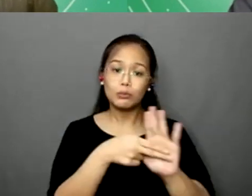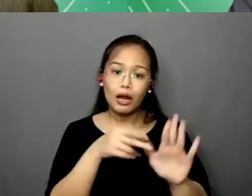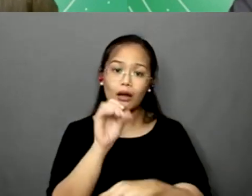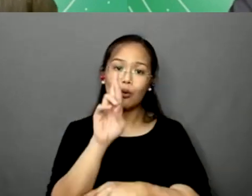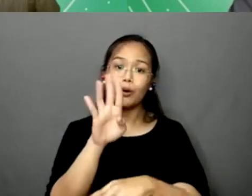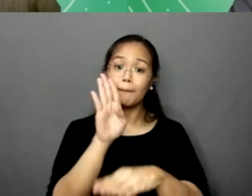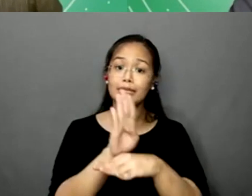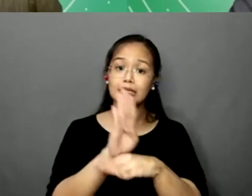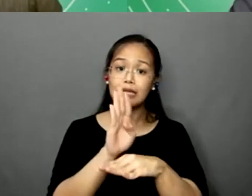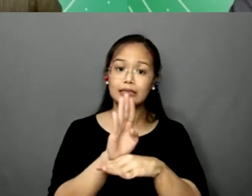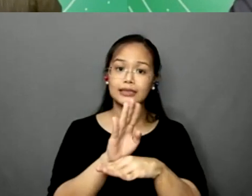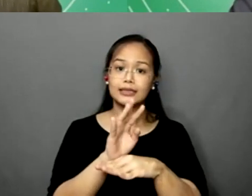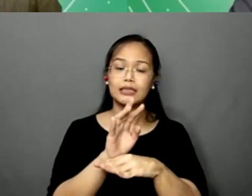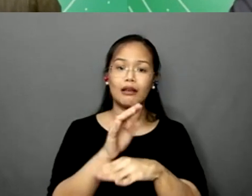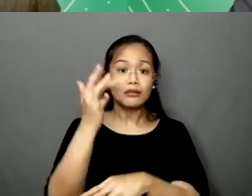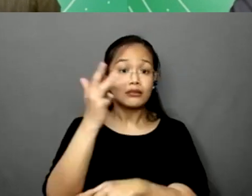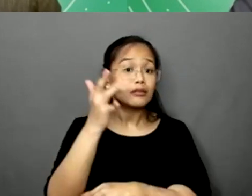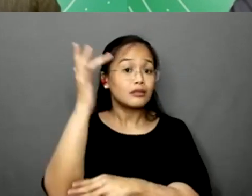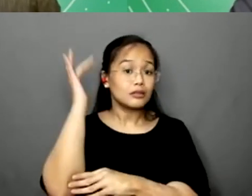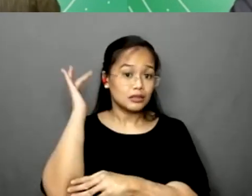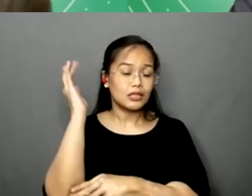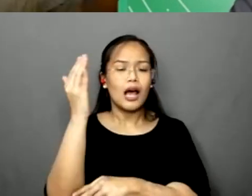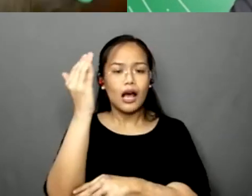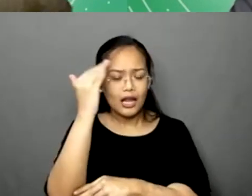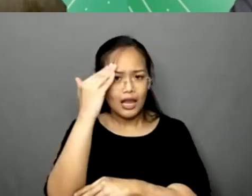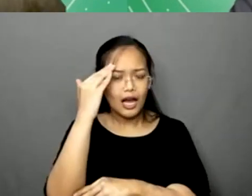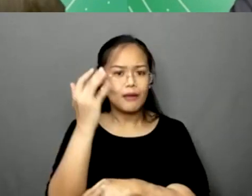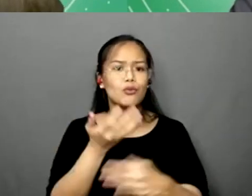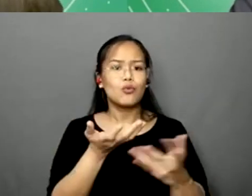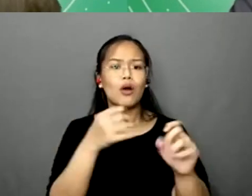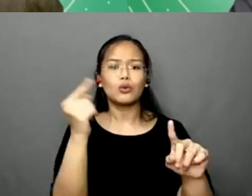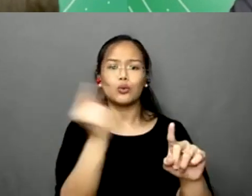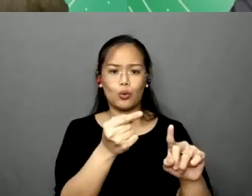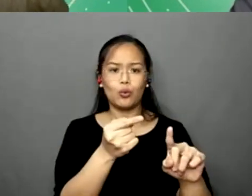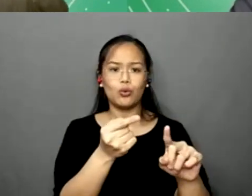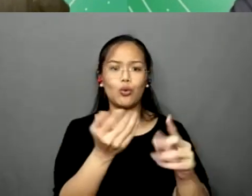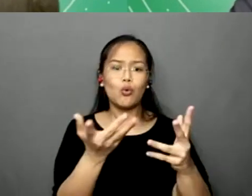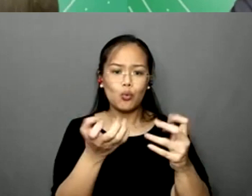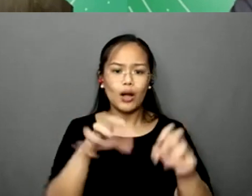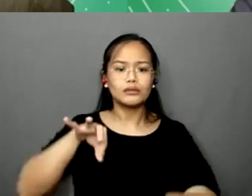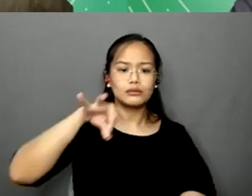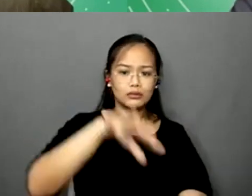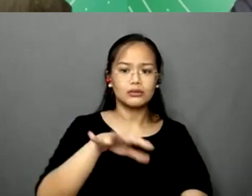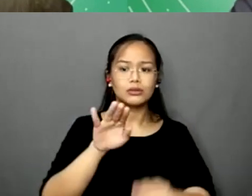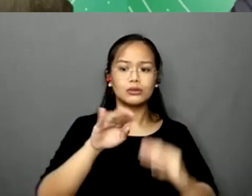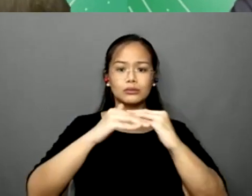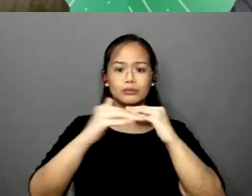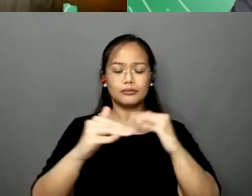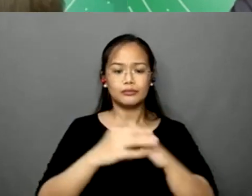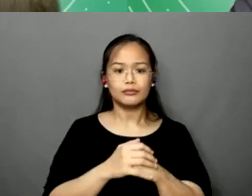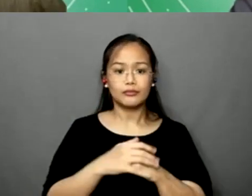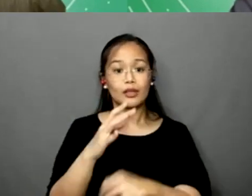is conscious and is looking to be involved. Because transparency has a way of also